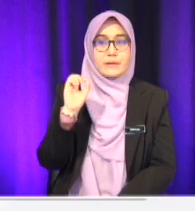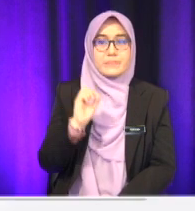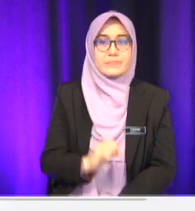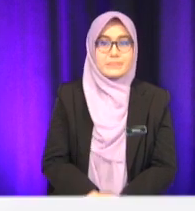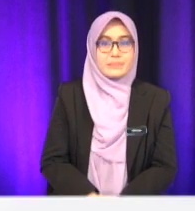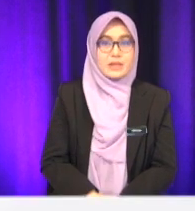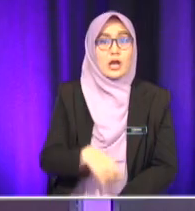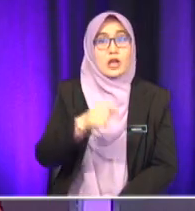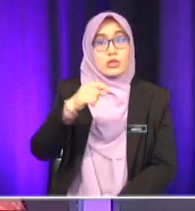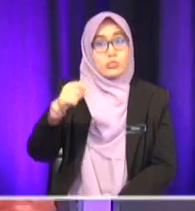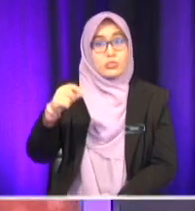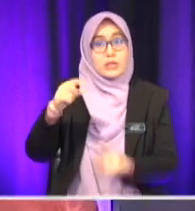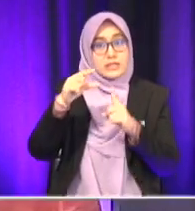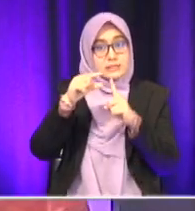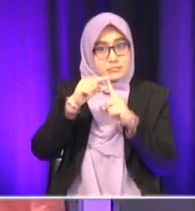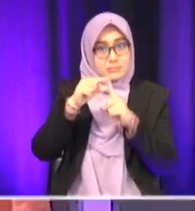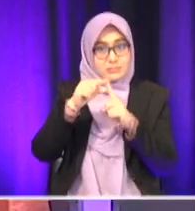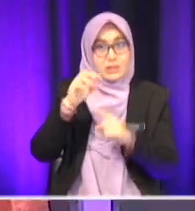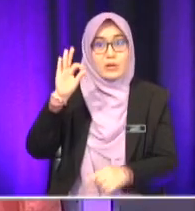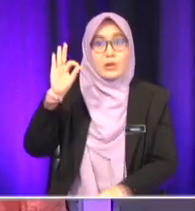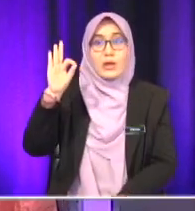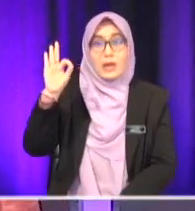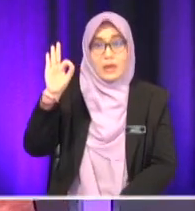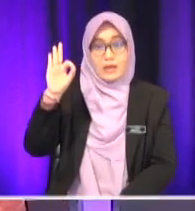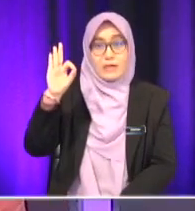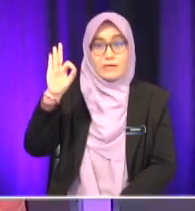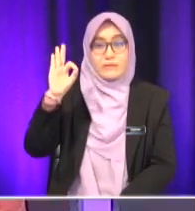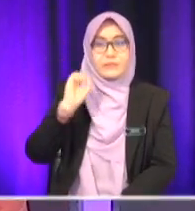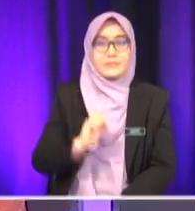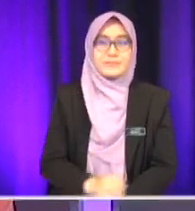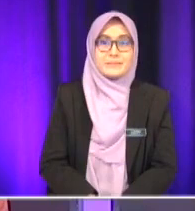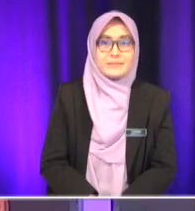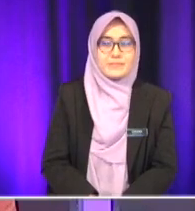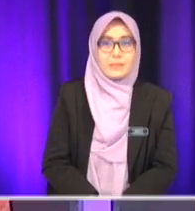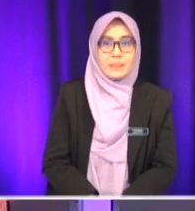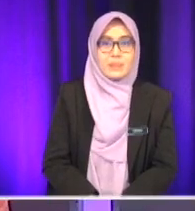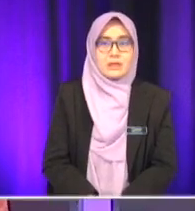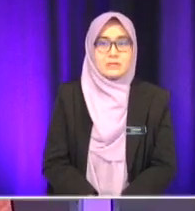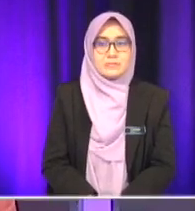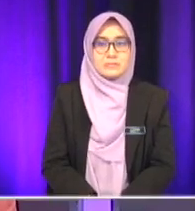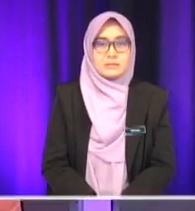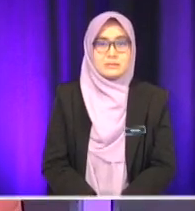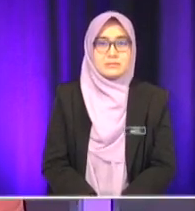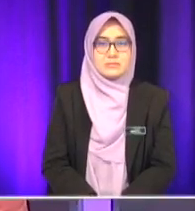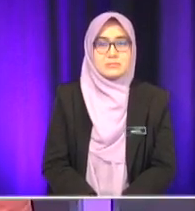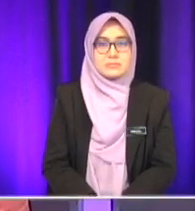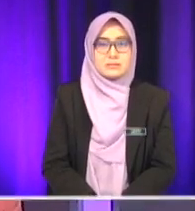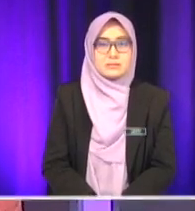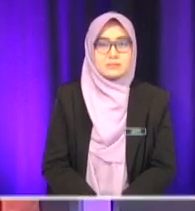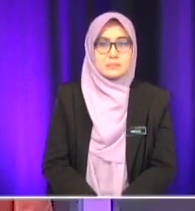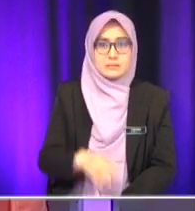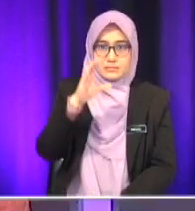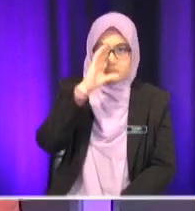alphabets. So the same goes for 35 and 36. You have to look for